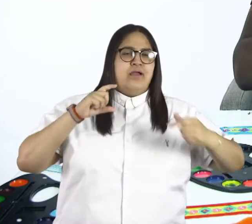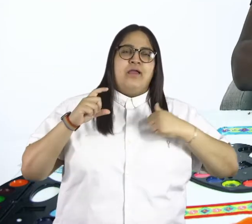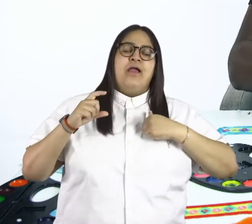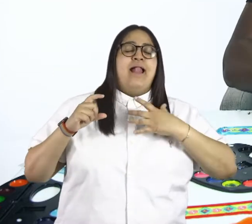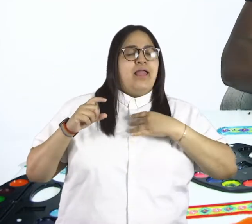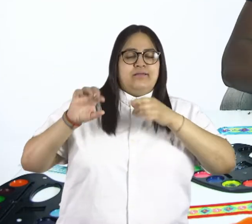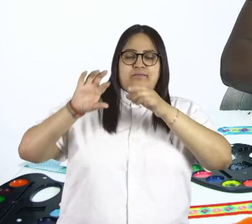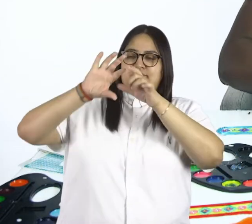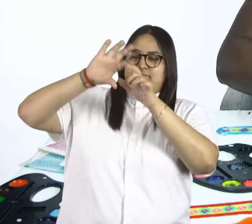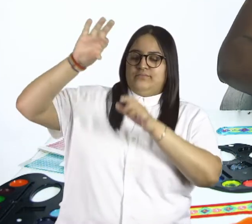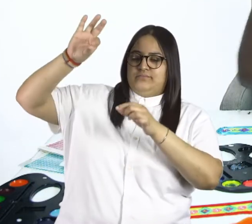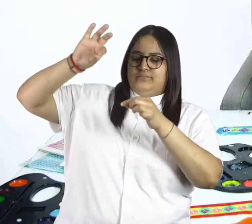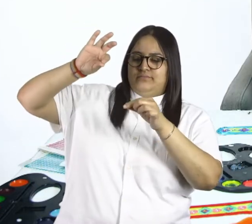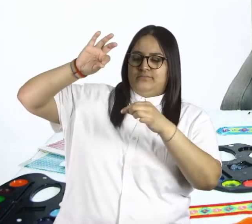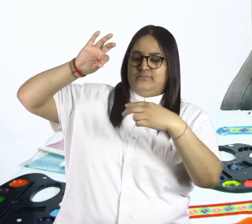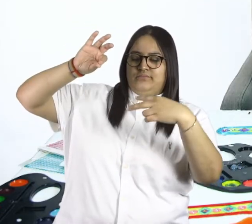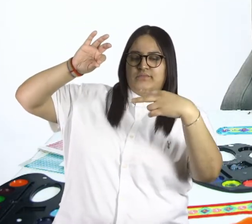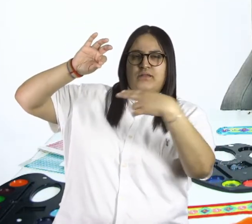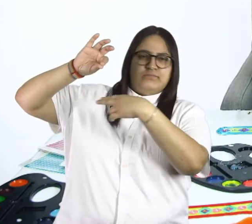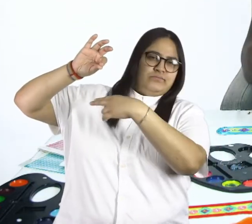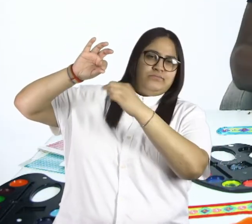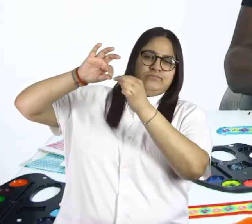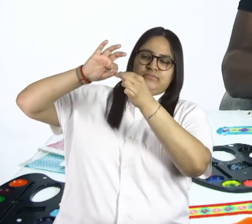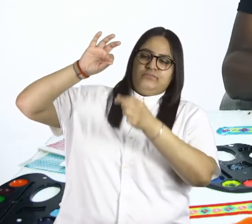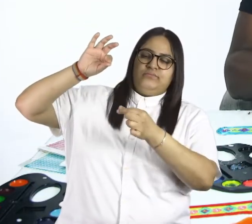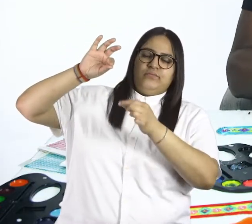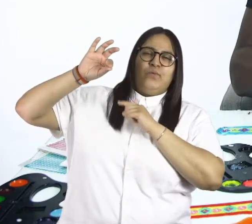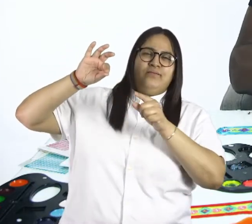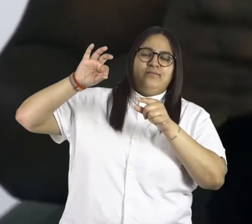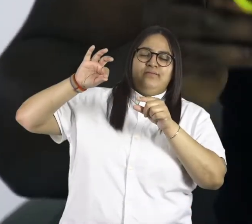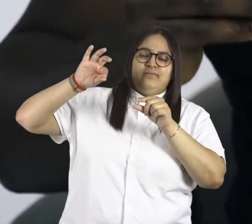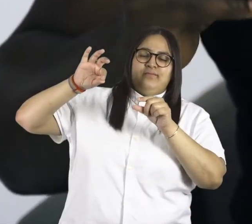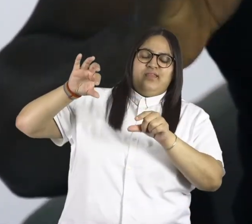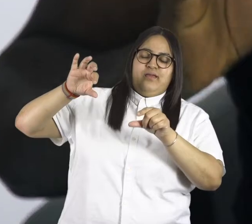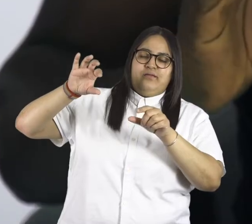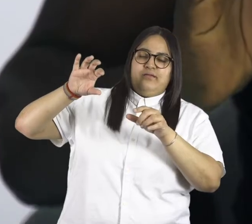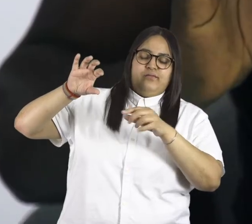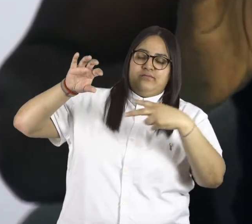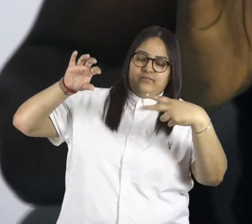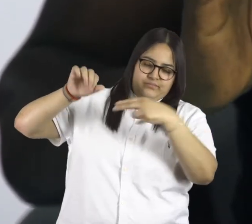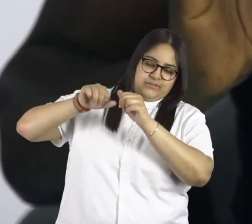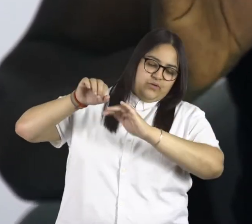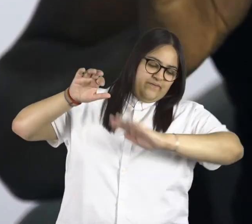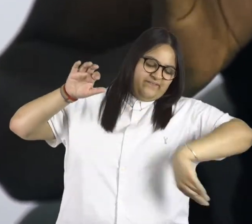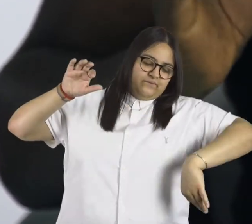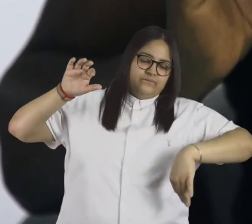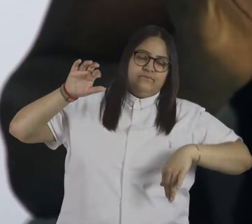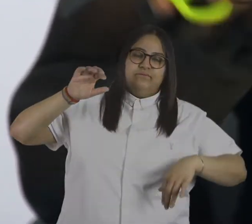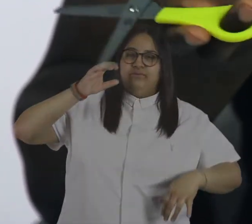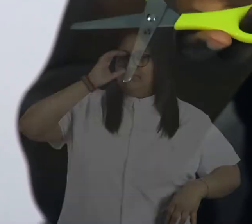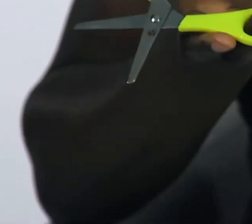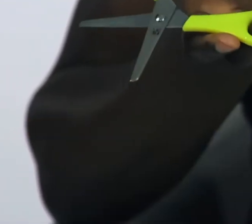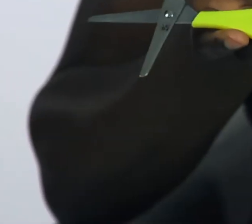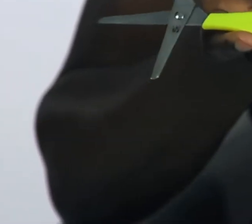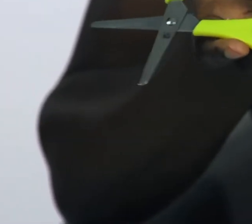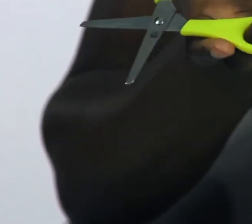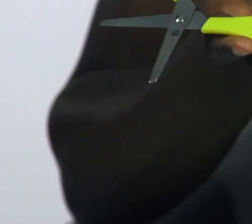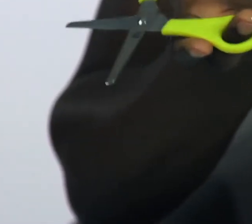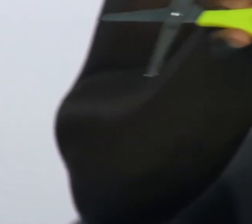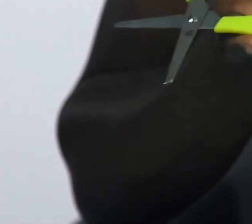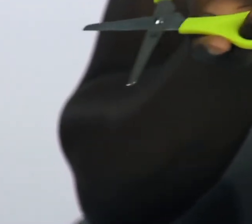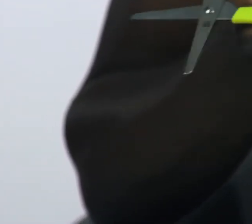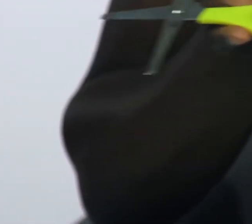off just because it just gets in the way. And when I apply the feather on, I like the glue to sit